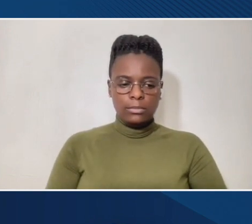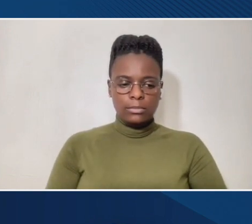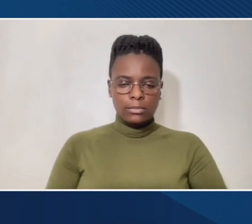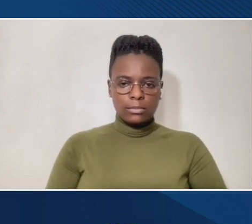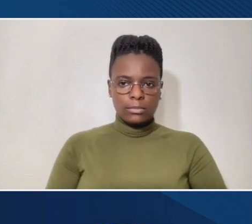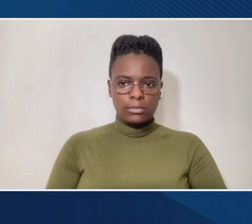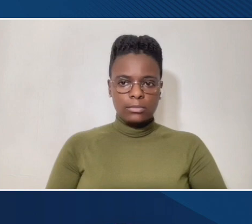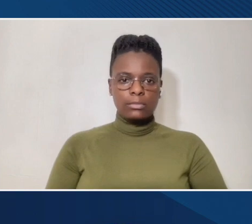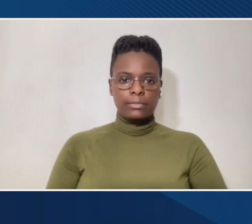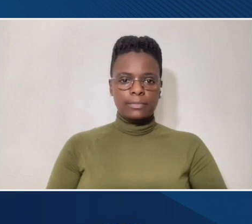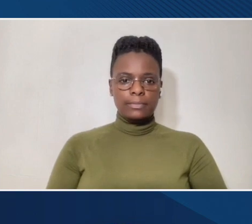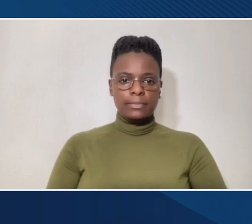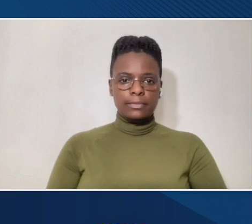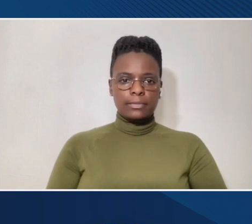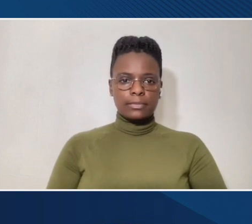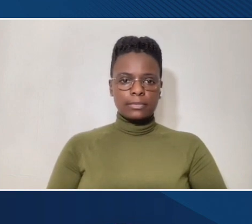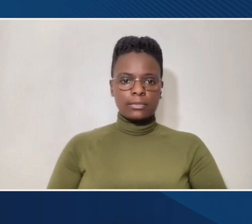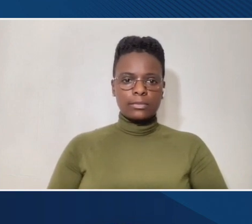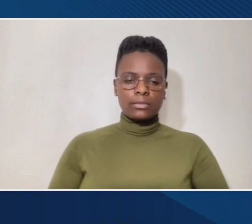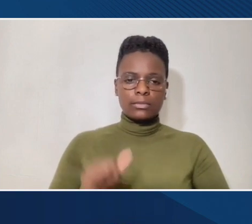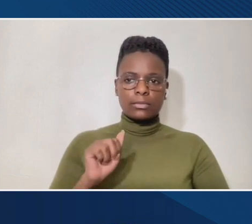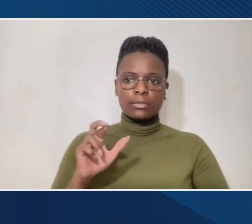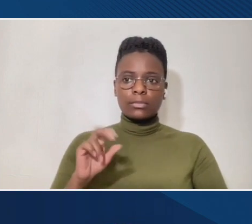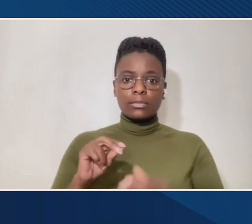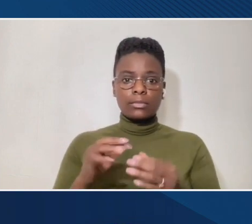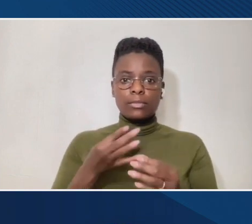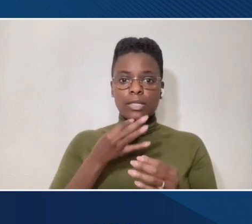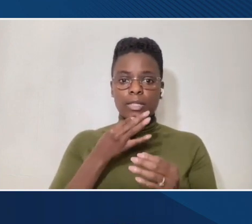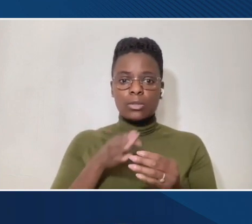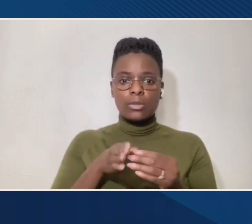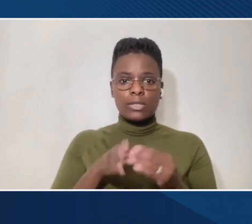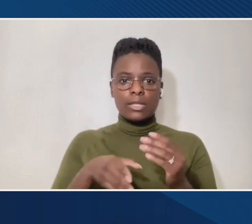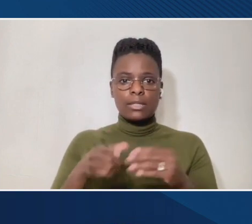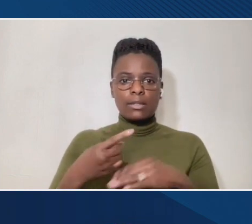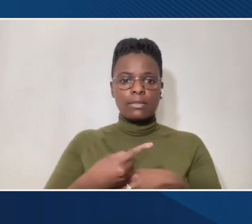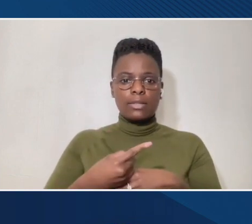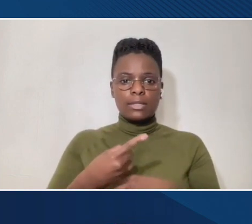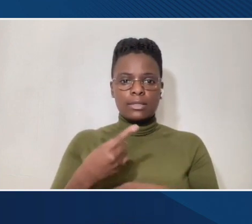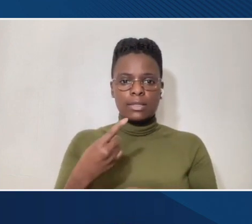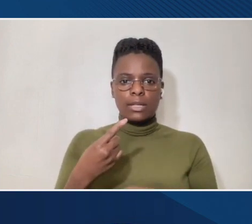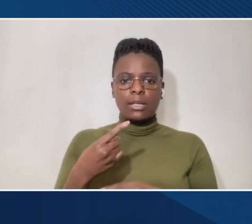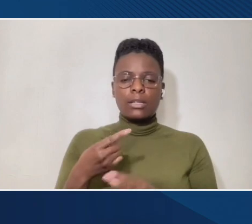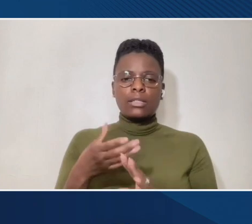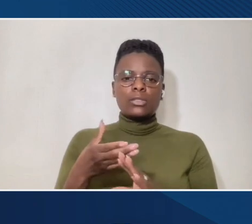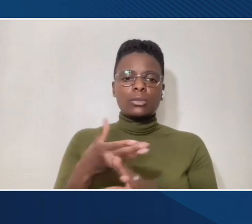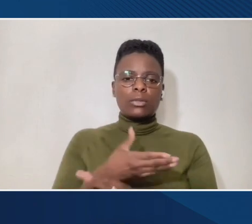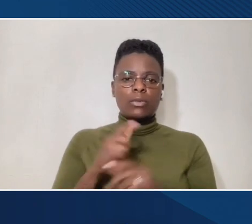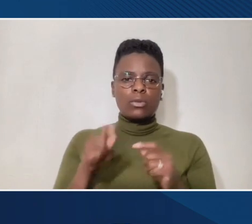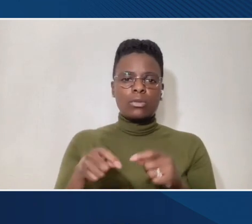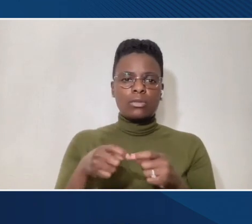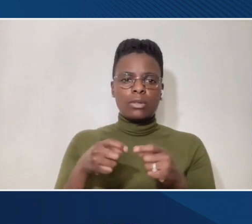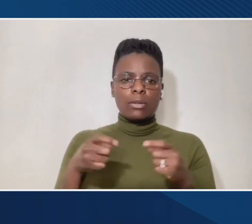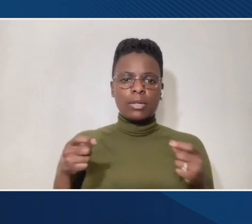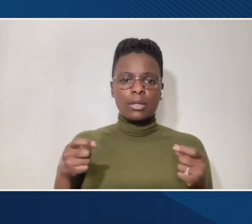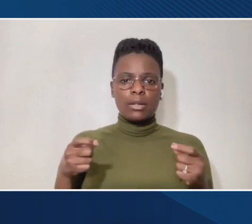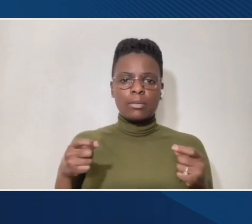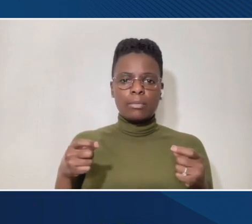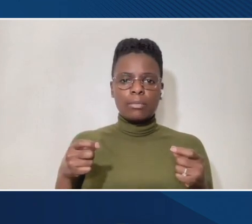immigration policy right now. Our responsibility is to protect all of our TRIO students that we're